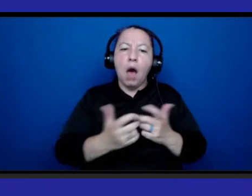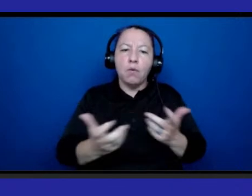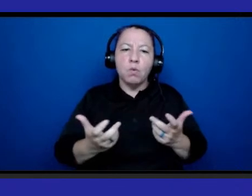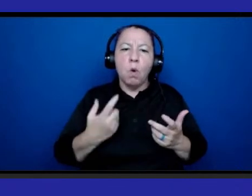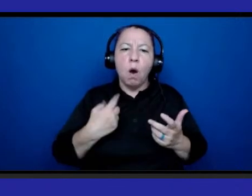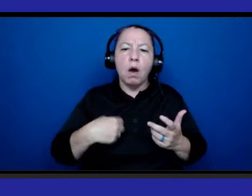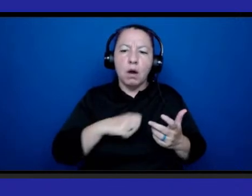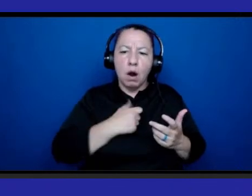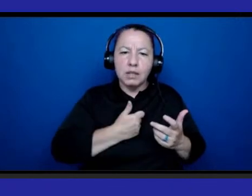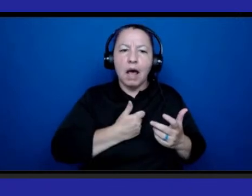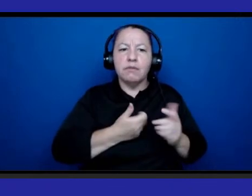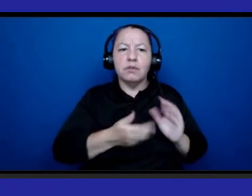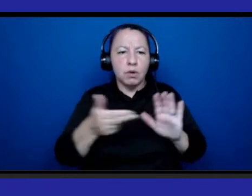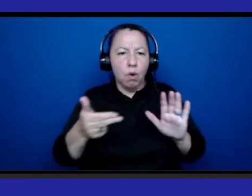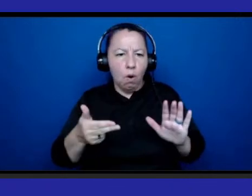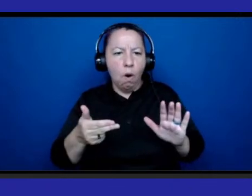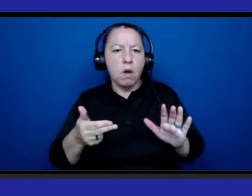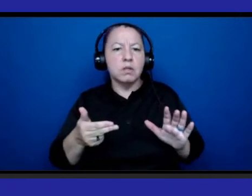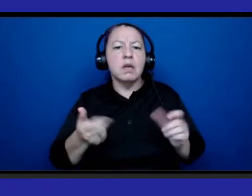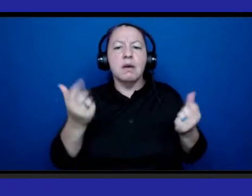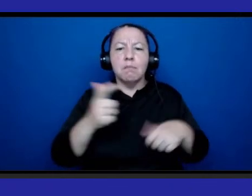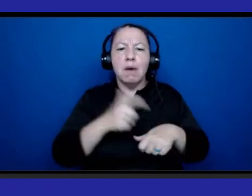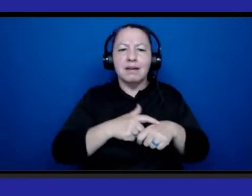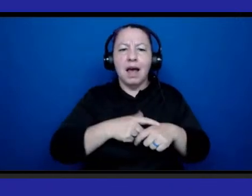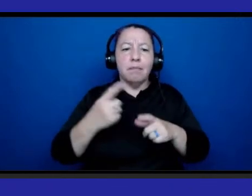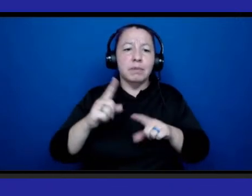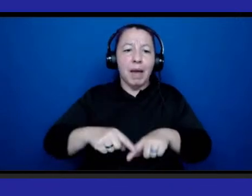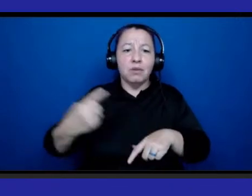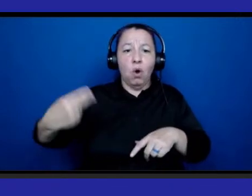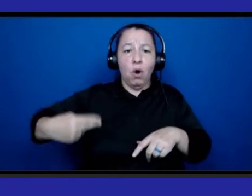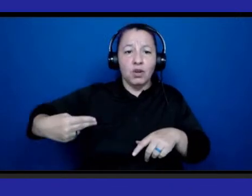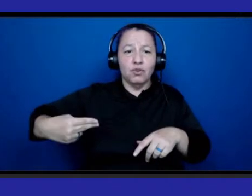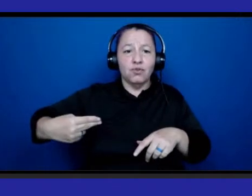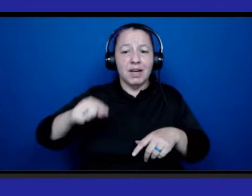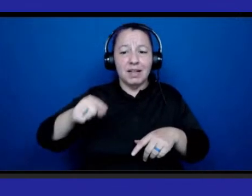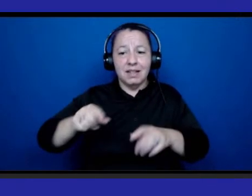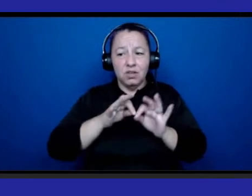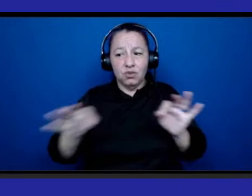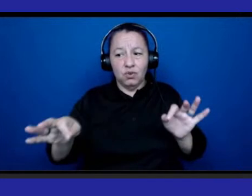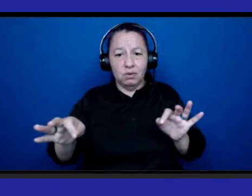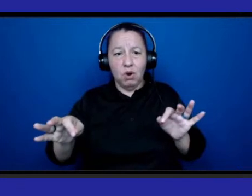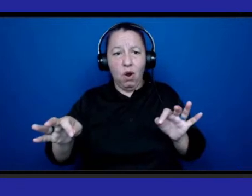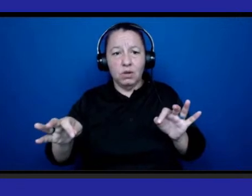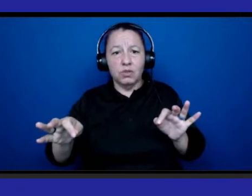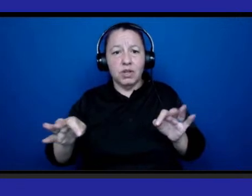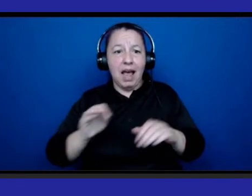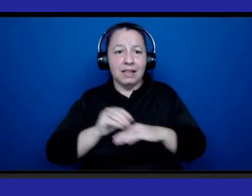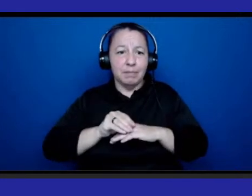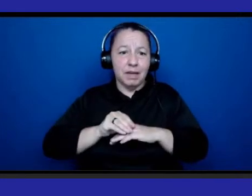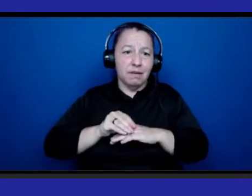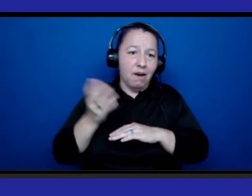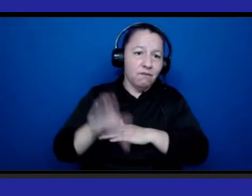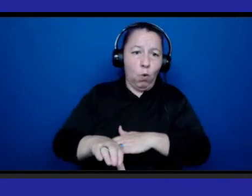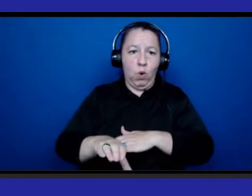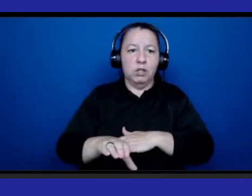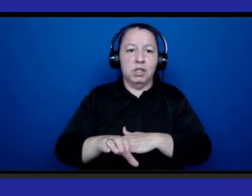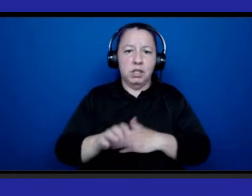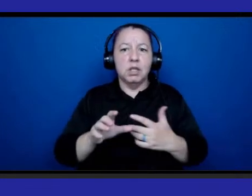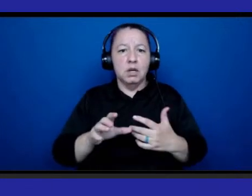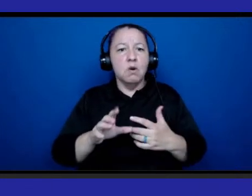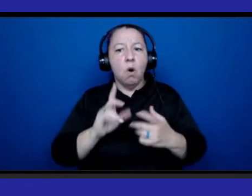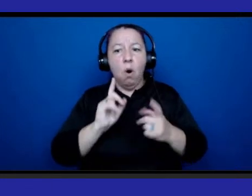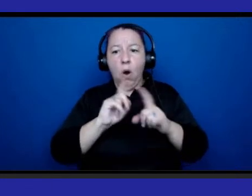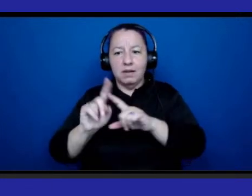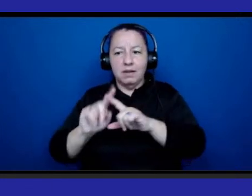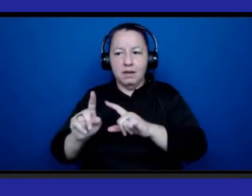times we know historically this terminology has been imposed somehow on different groups, and the